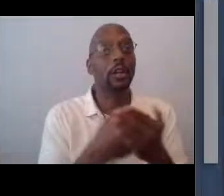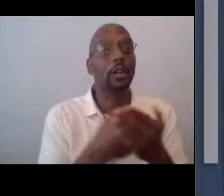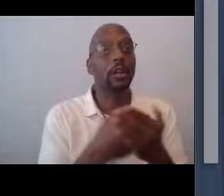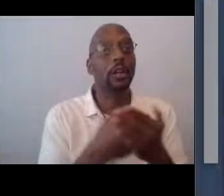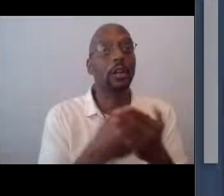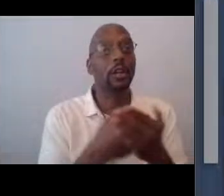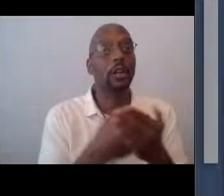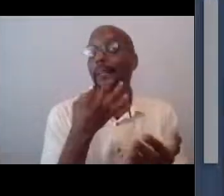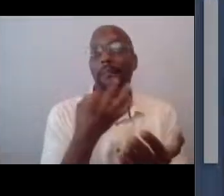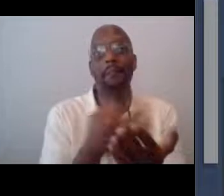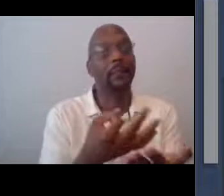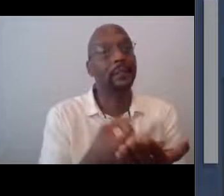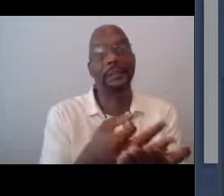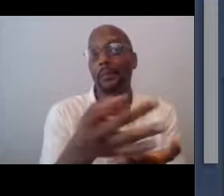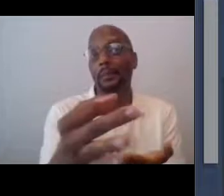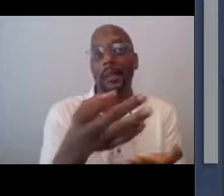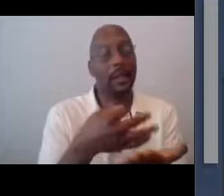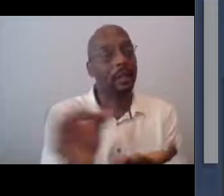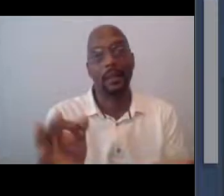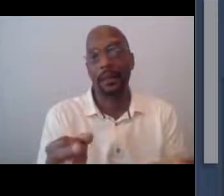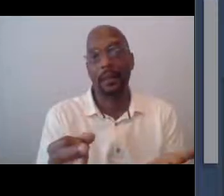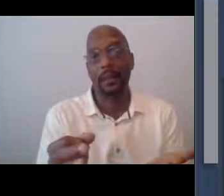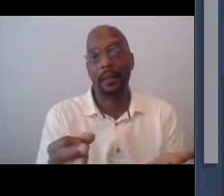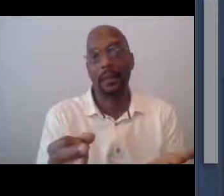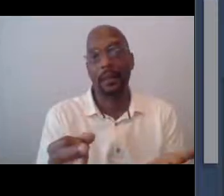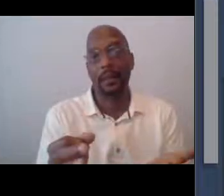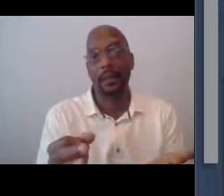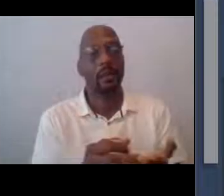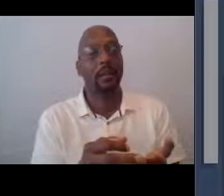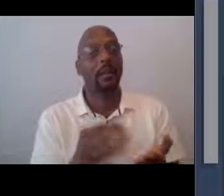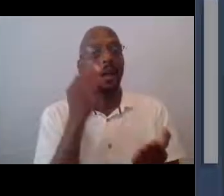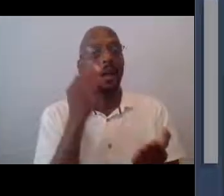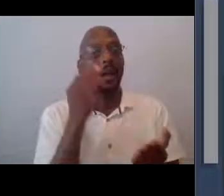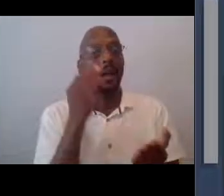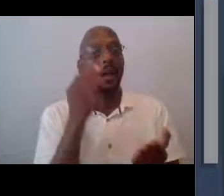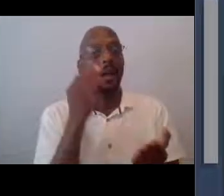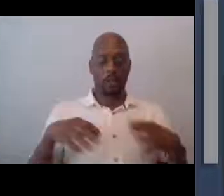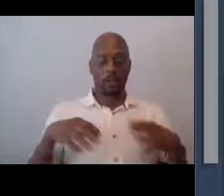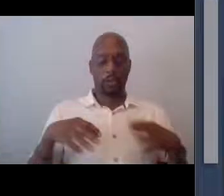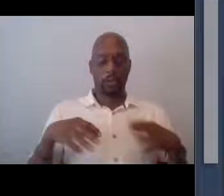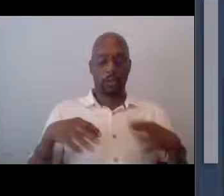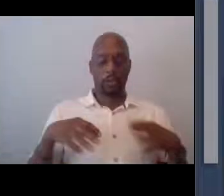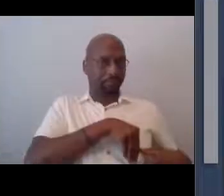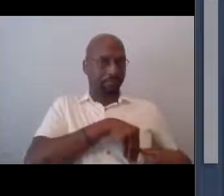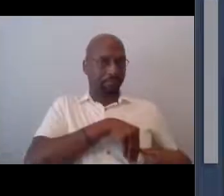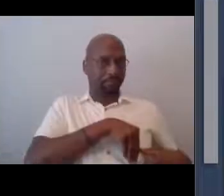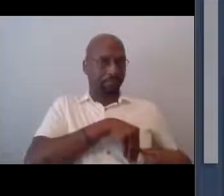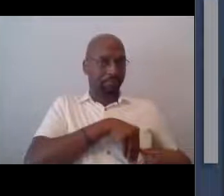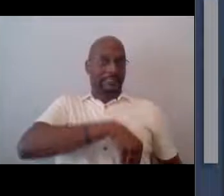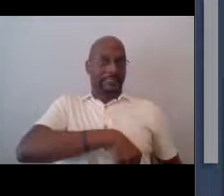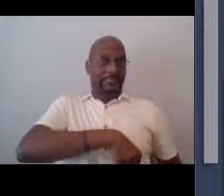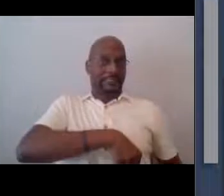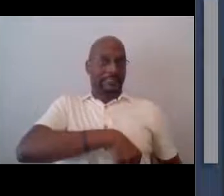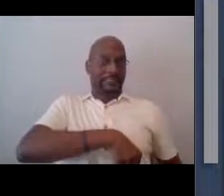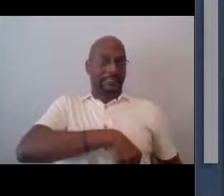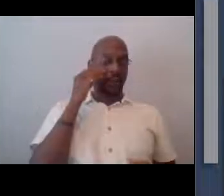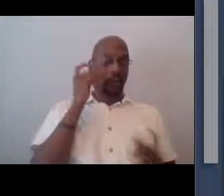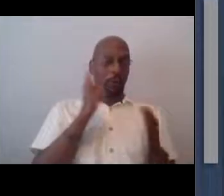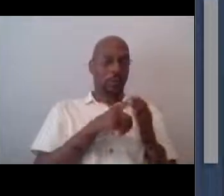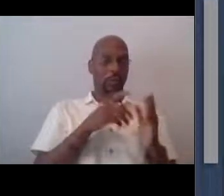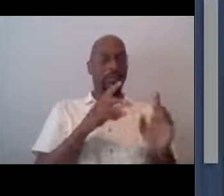that Aloha shirt came with some really deep pockets. It's deep. Oh my gosh, they go all the way down to the ankles. Pockets. Yeah. I noticed that the short arms, I can't reach it, but